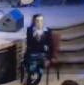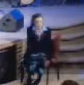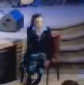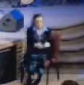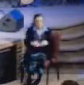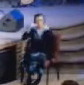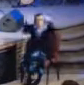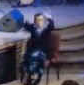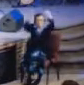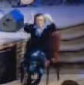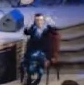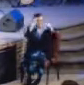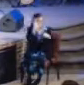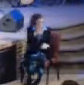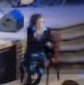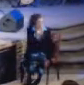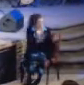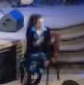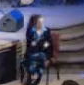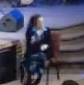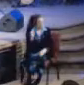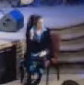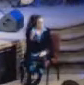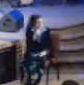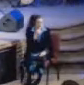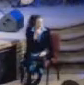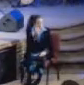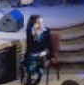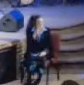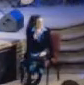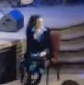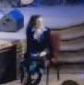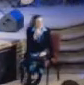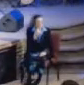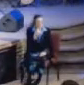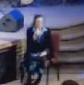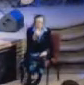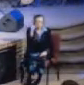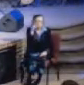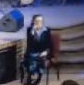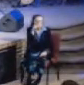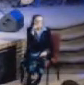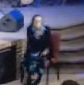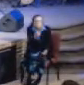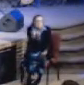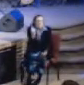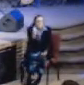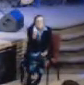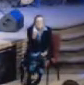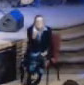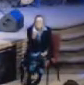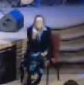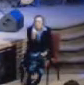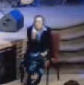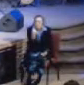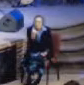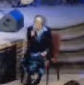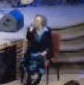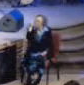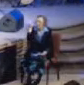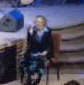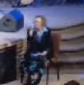ways, my thoughts higher than? Yes, he does. And so who are we, thank you again, Phil, to